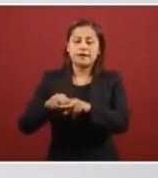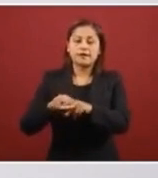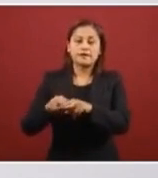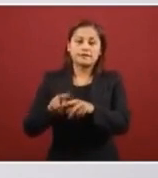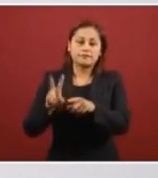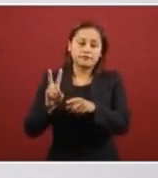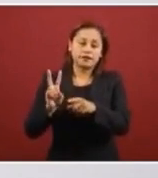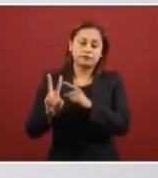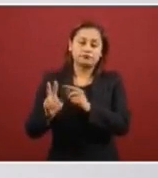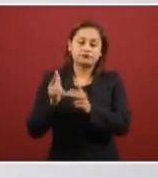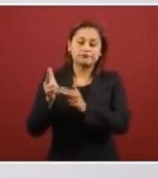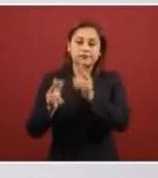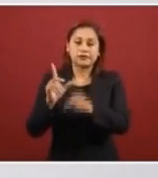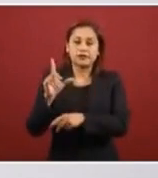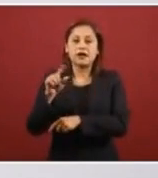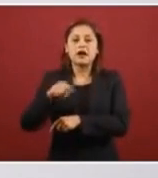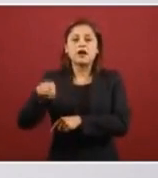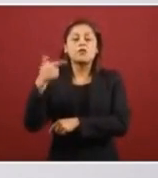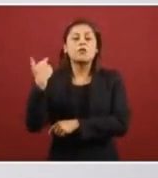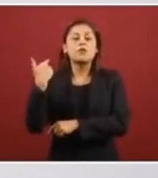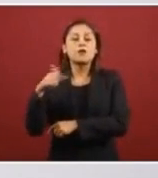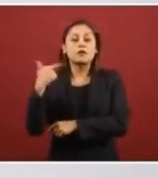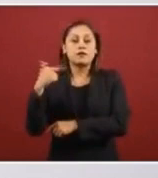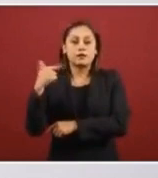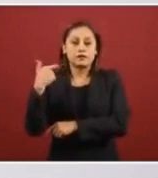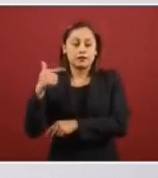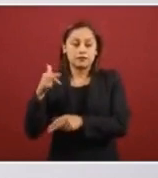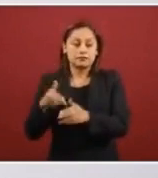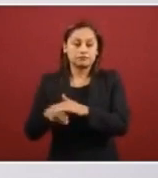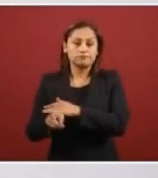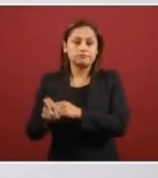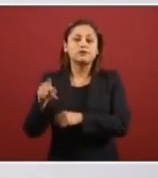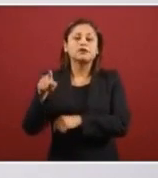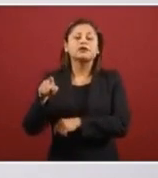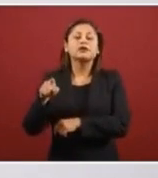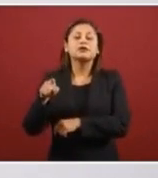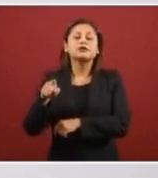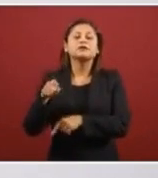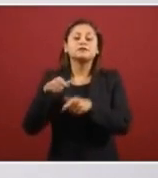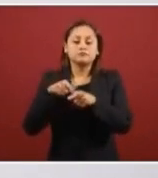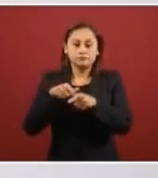train from Guadalajara and they'll continue